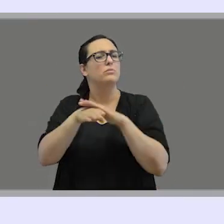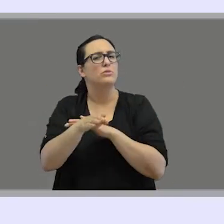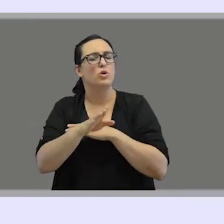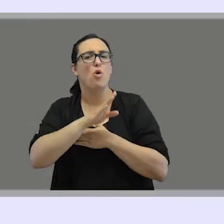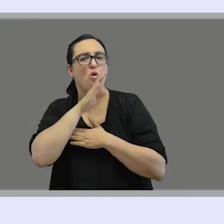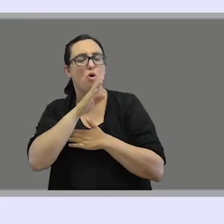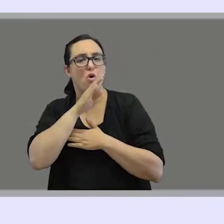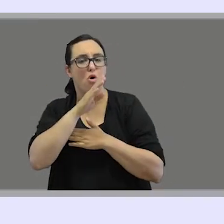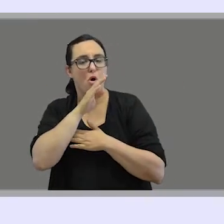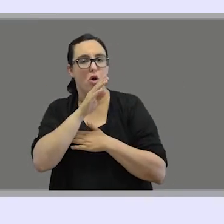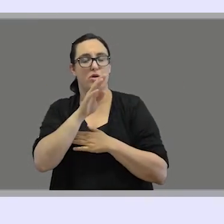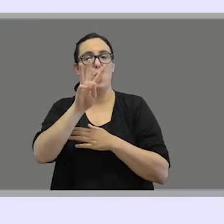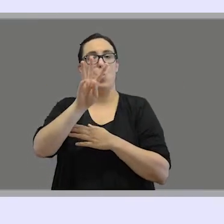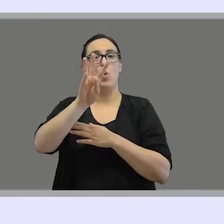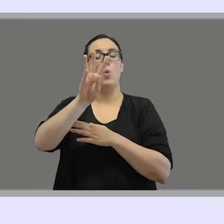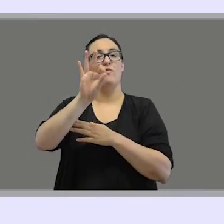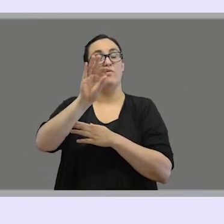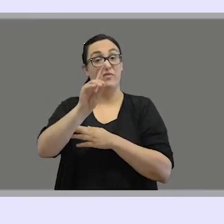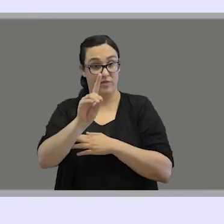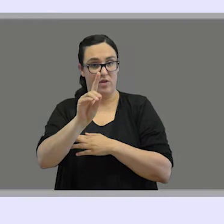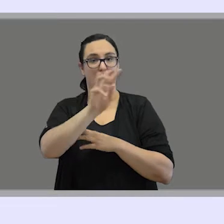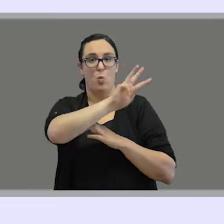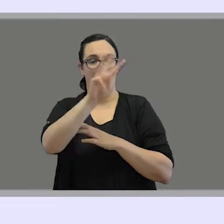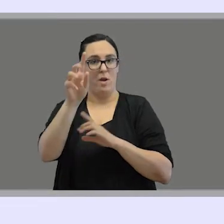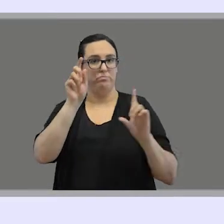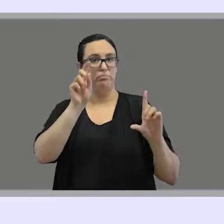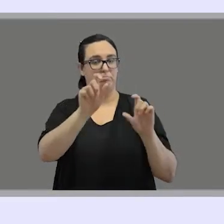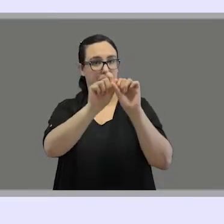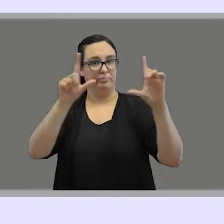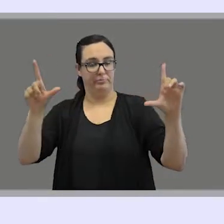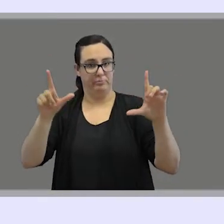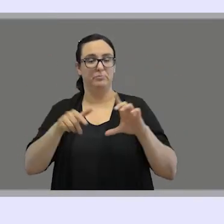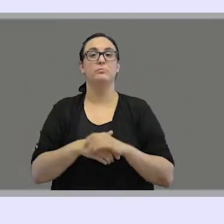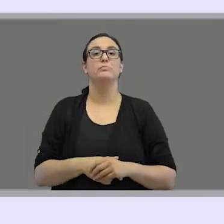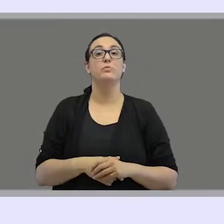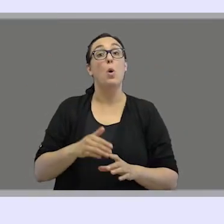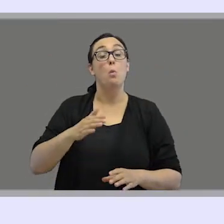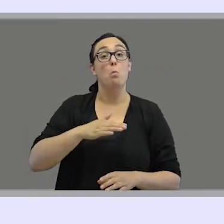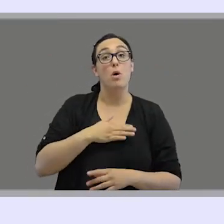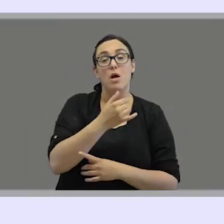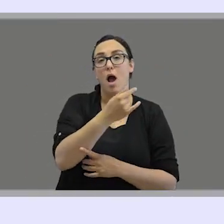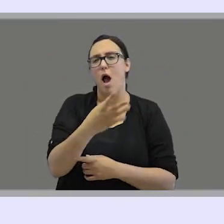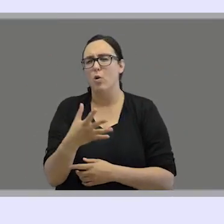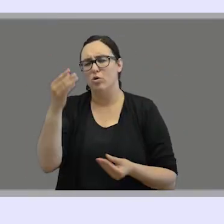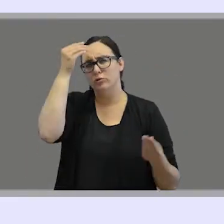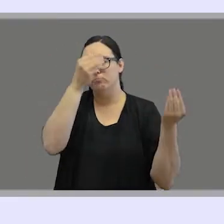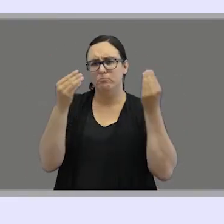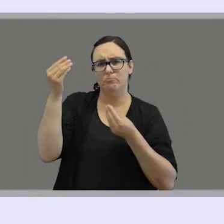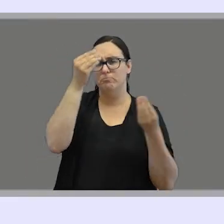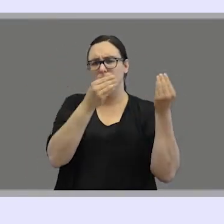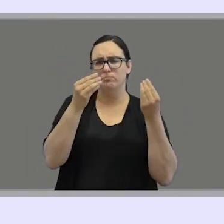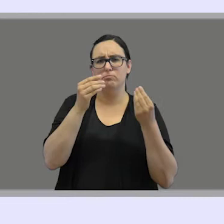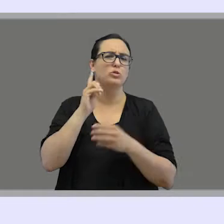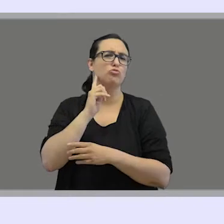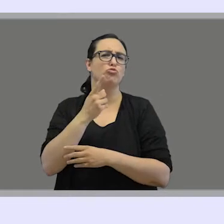on the World Federation of the Deaf website. Maybe some of you are wondering why deaf